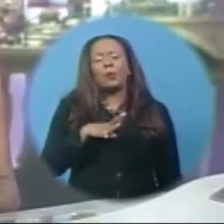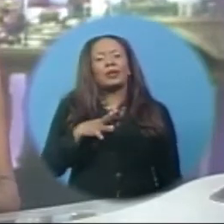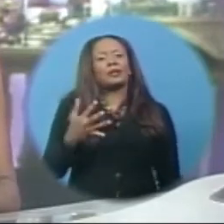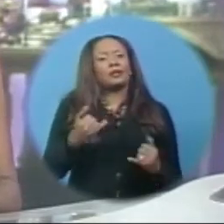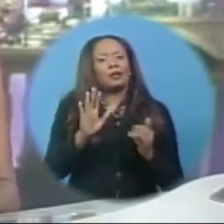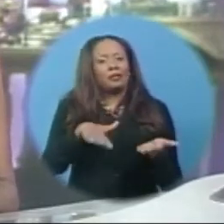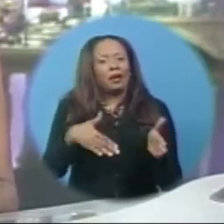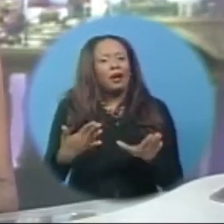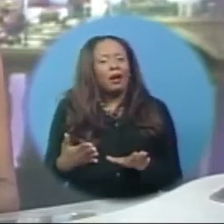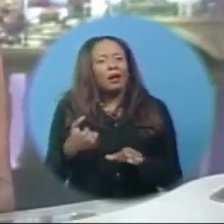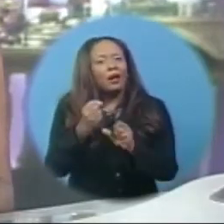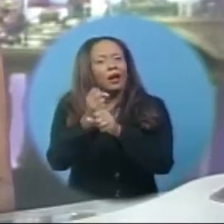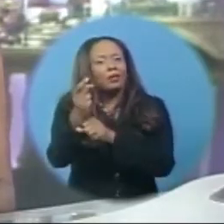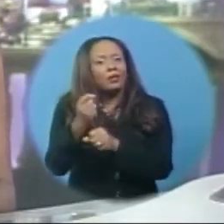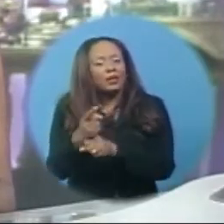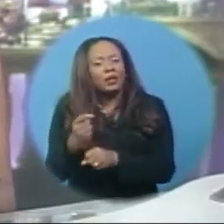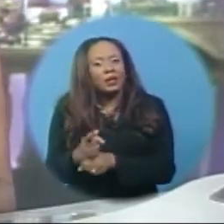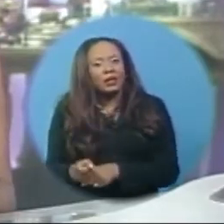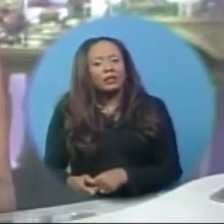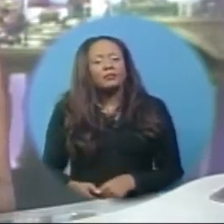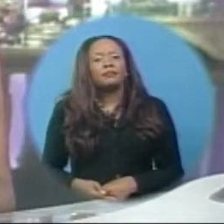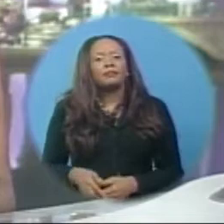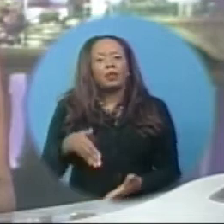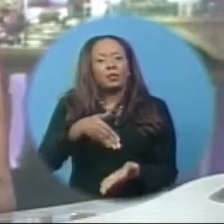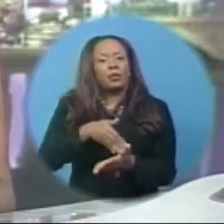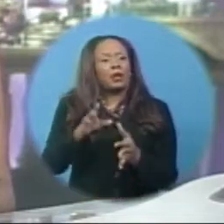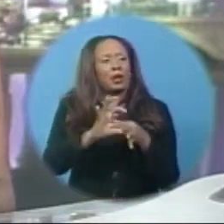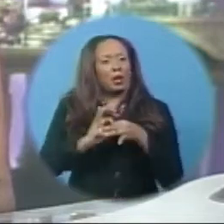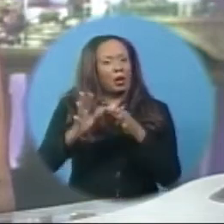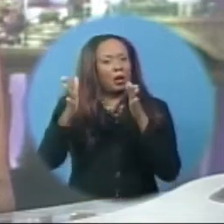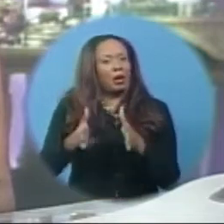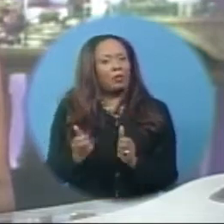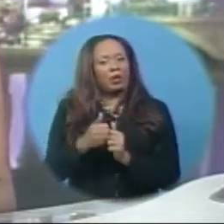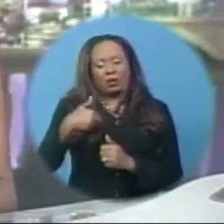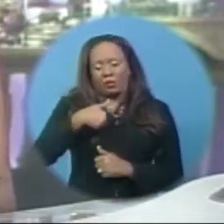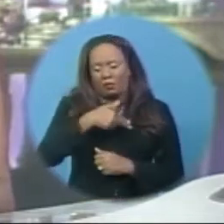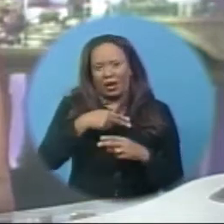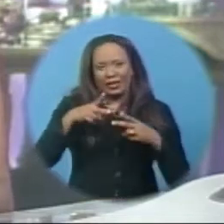year. Medical coordinator with the breast screening program, Dr.